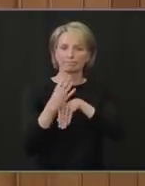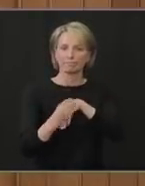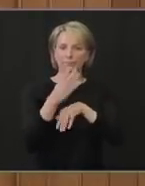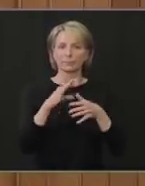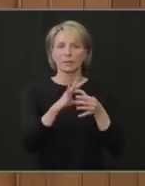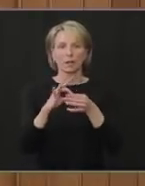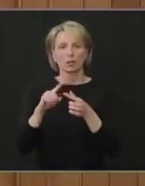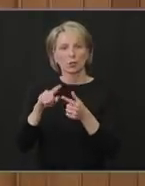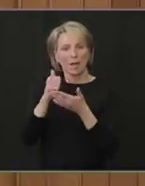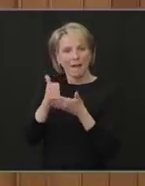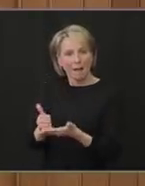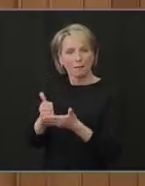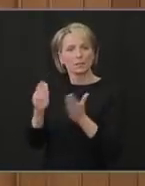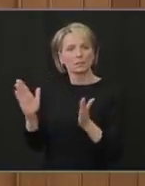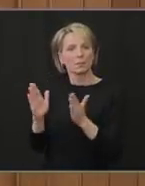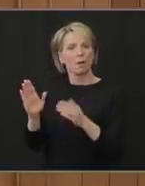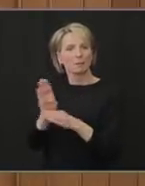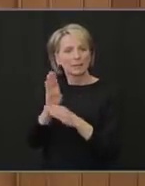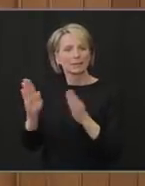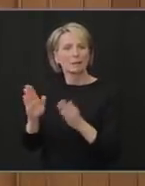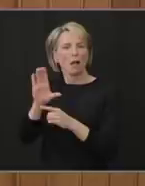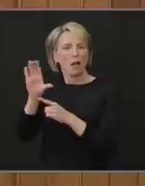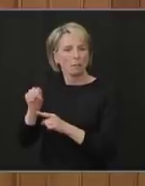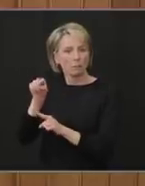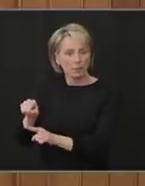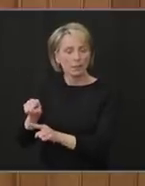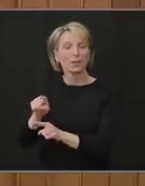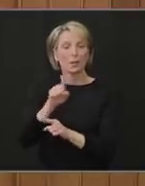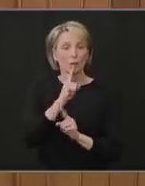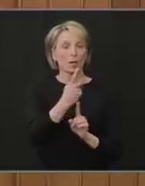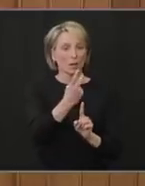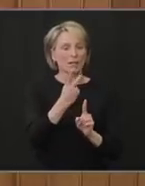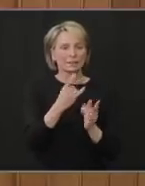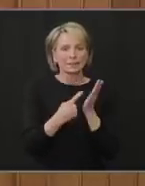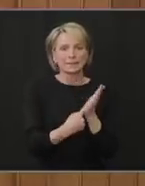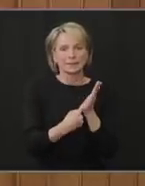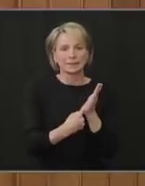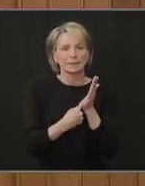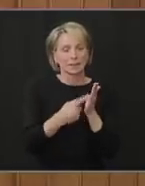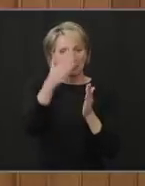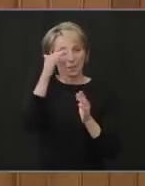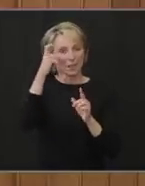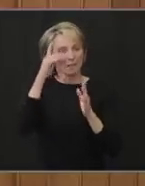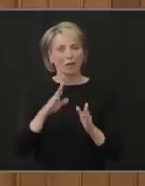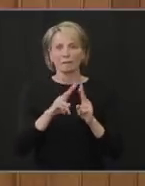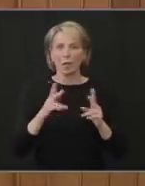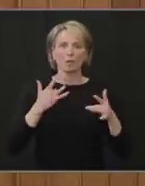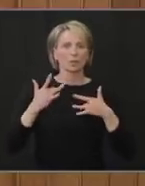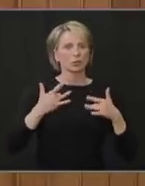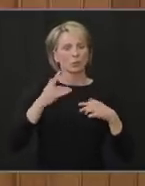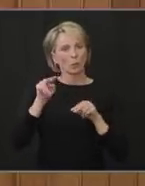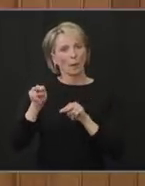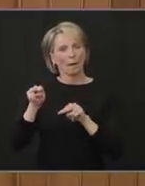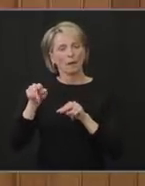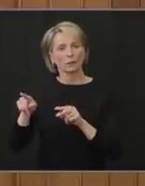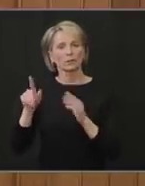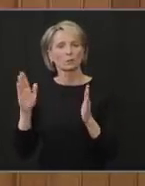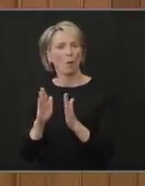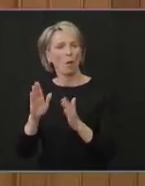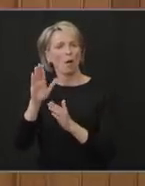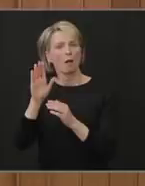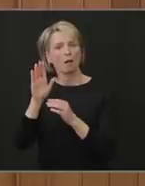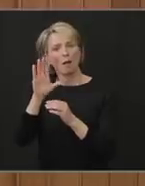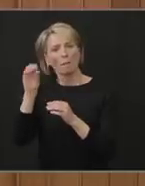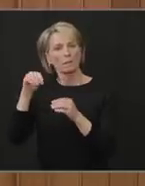is true that he and I had early conversations about his desperate worry that businesses in Connecticut, small